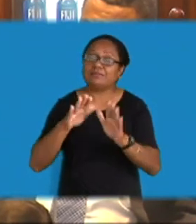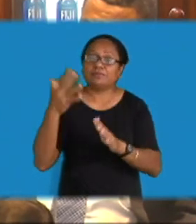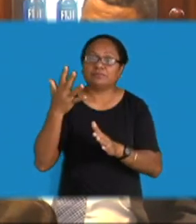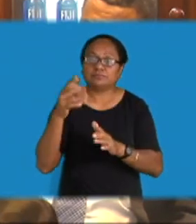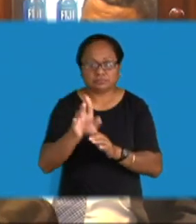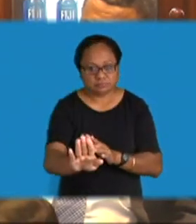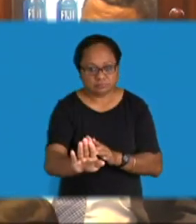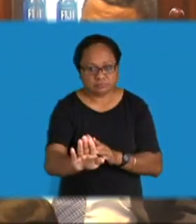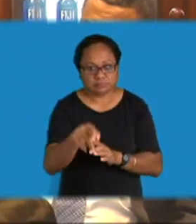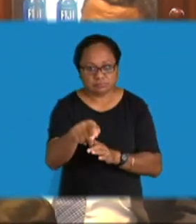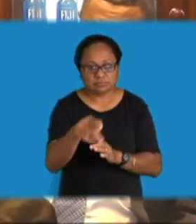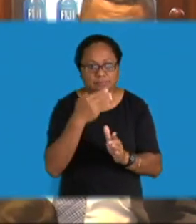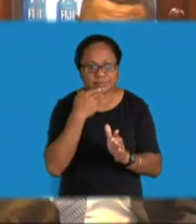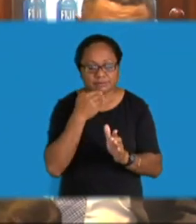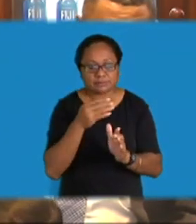order.